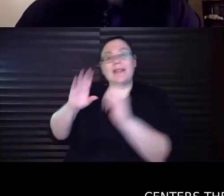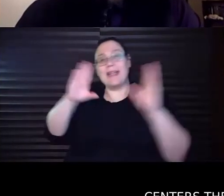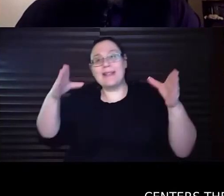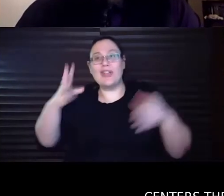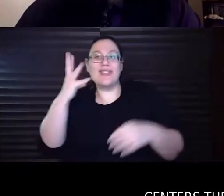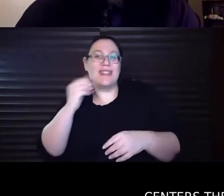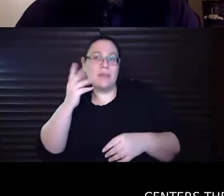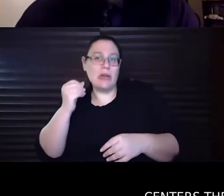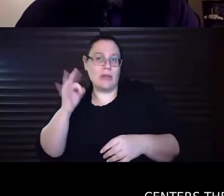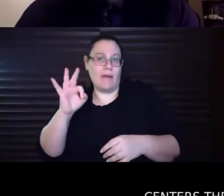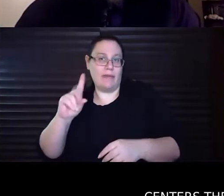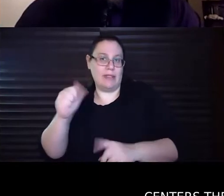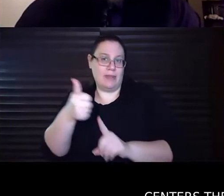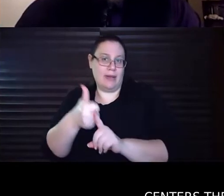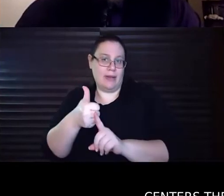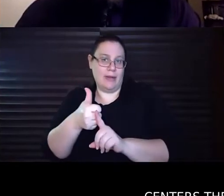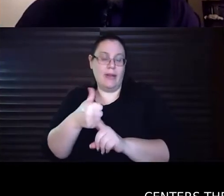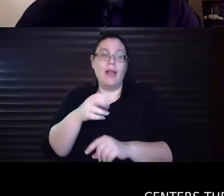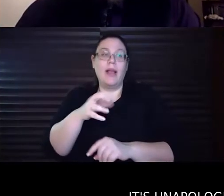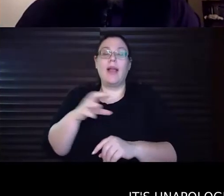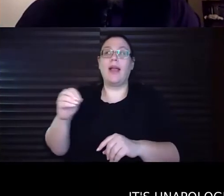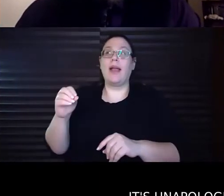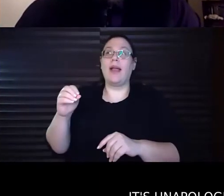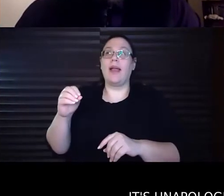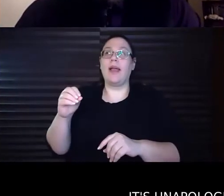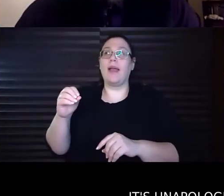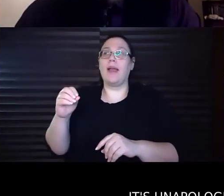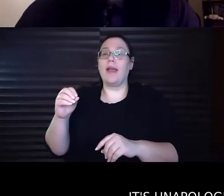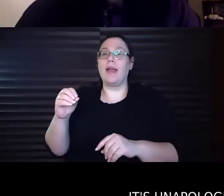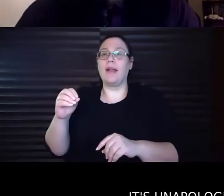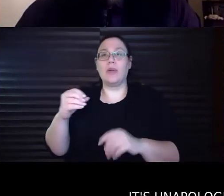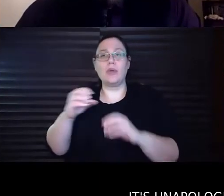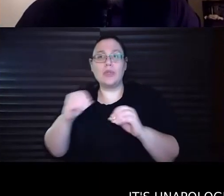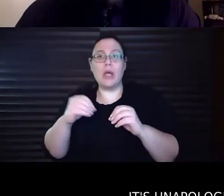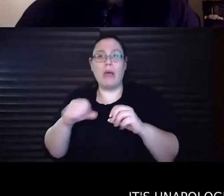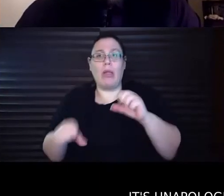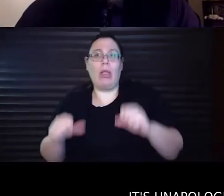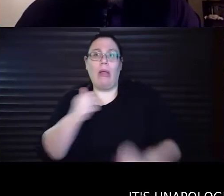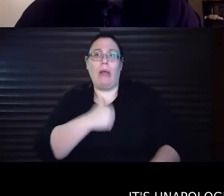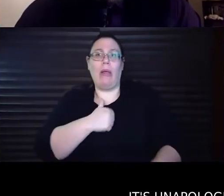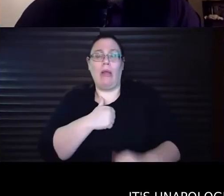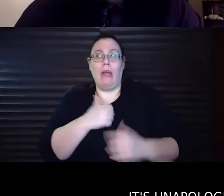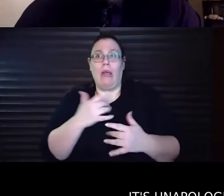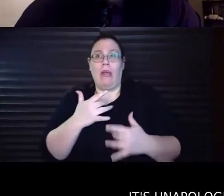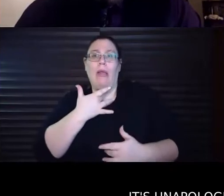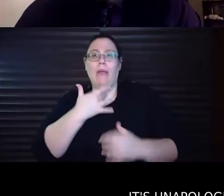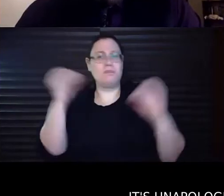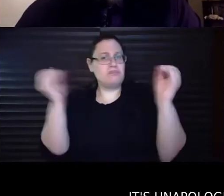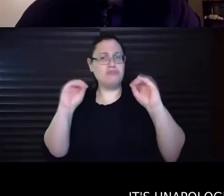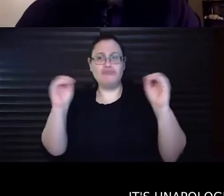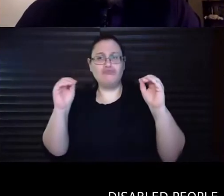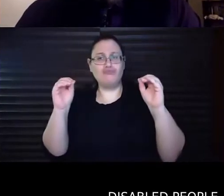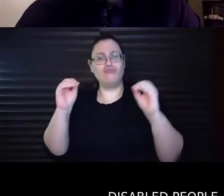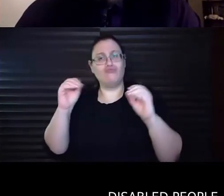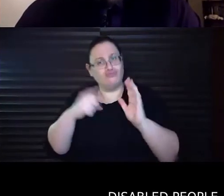of disability, and that it's unapologetic in sort of taking those